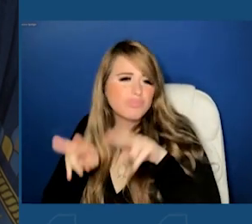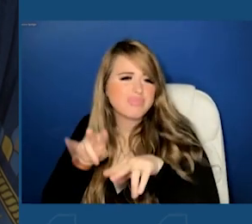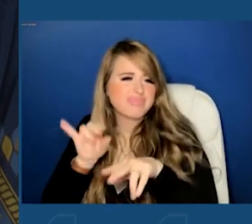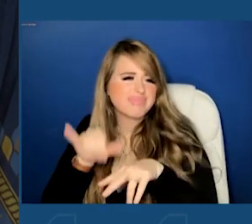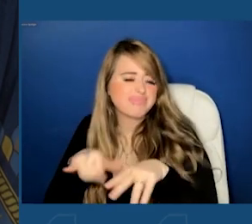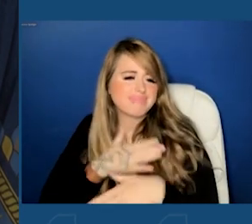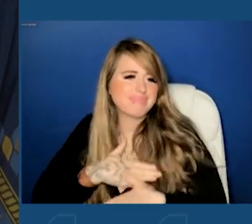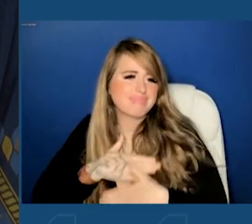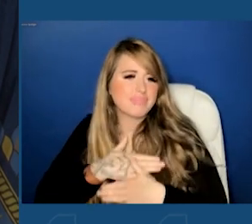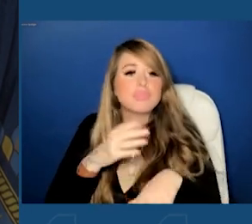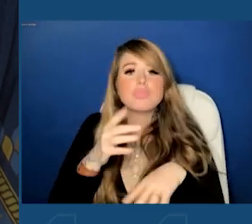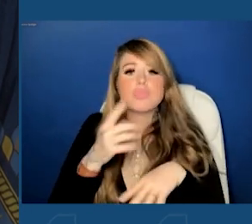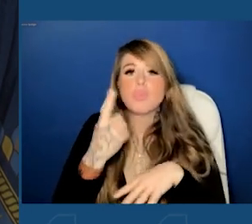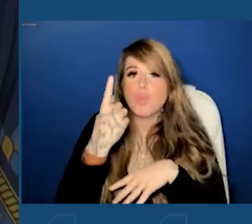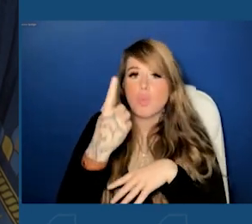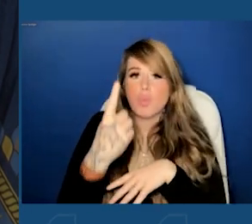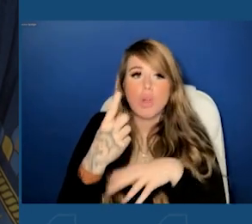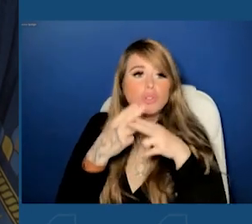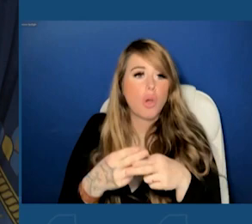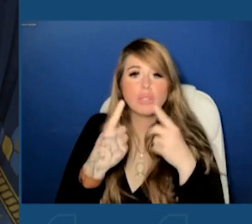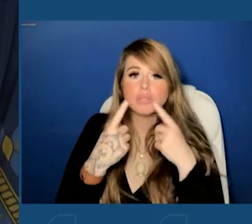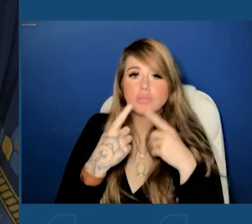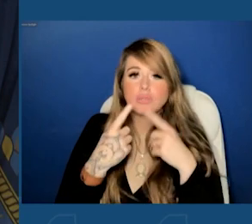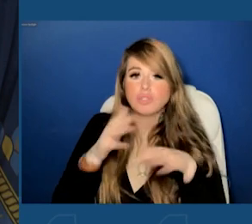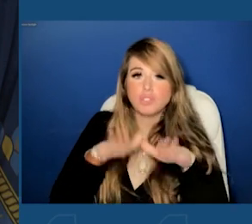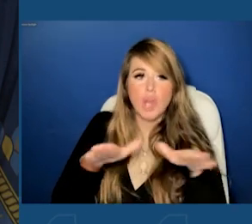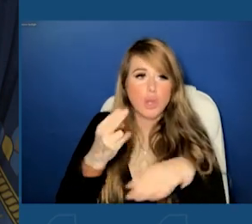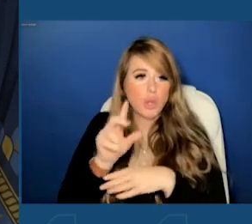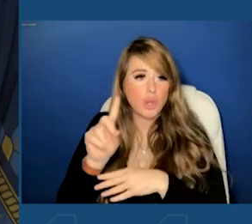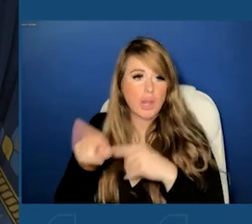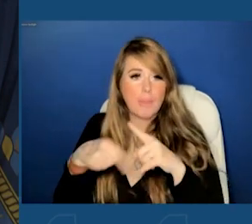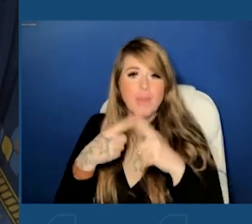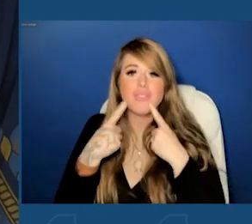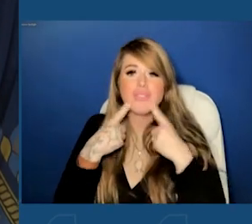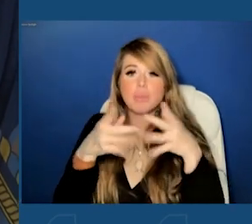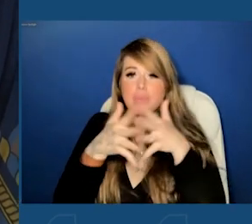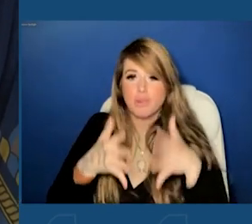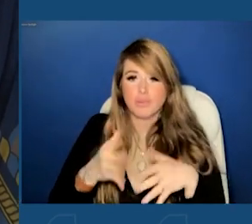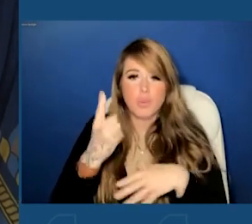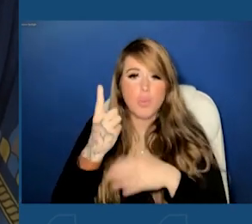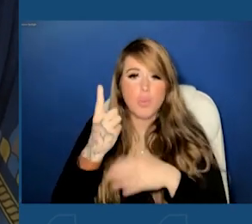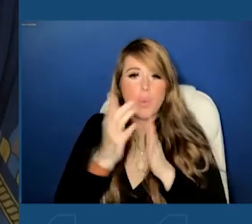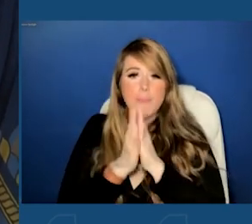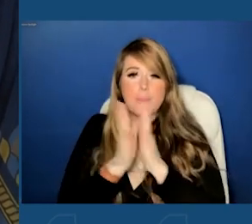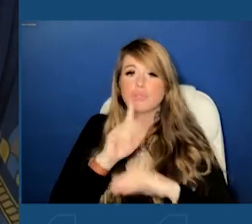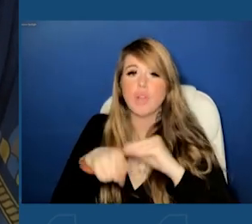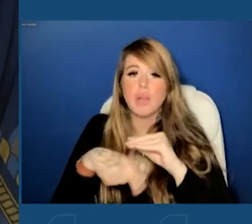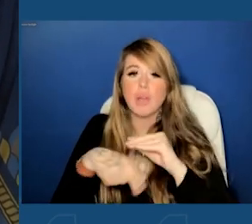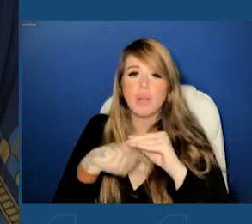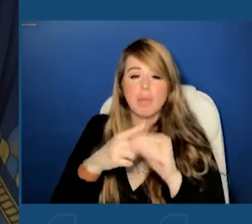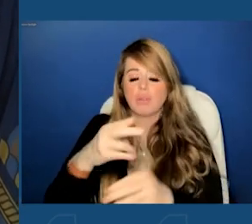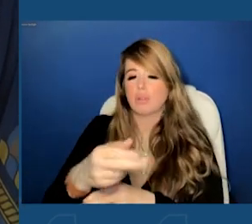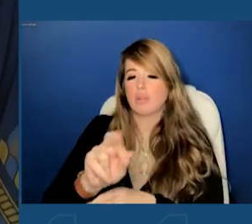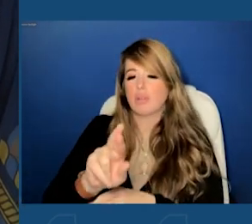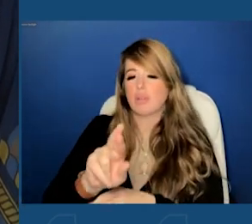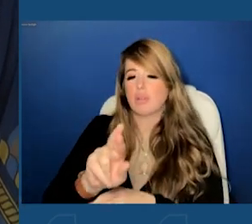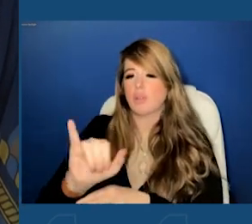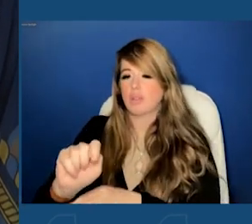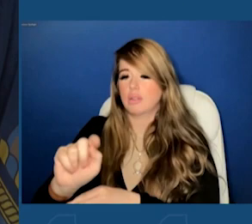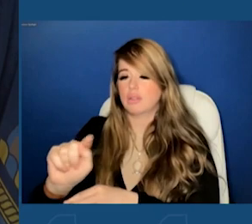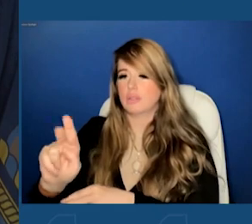Famous Americans. And I picked up the book about Harriet Tubman. And as a child, I knew her story, and to this day, I